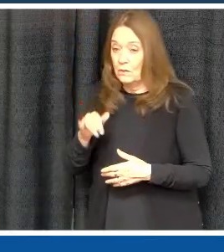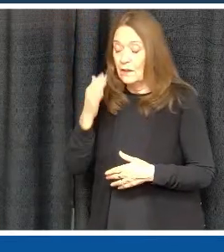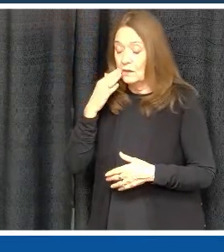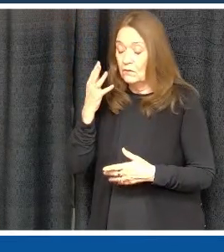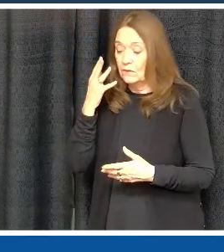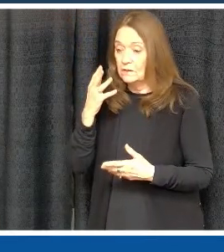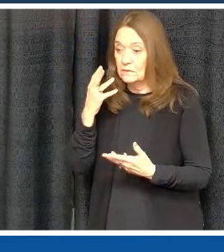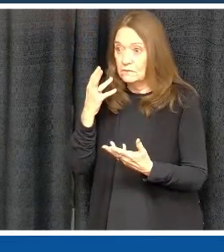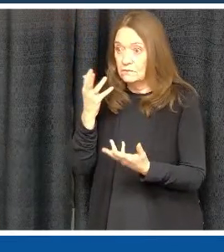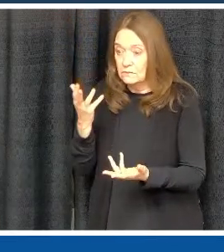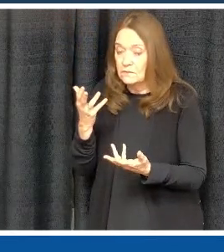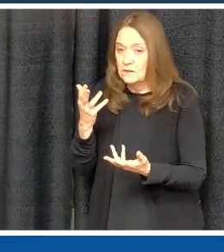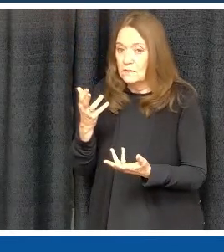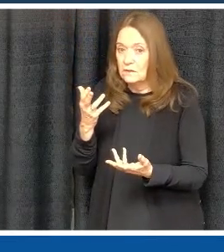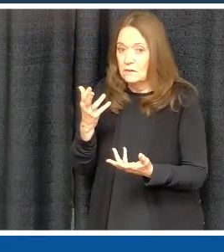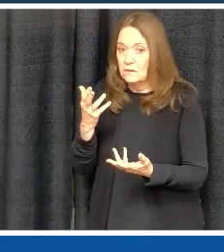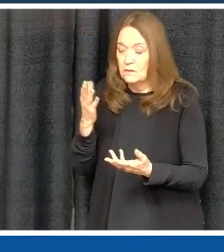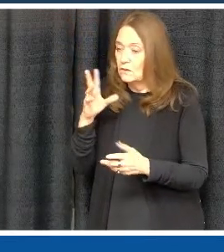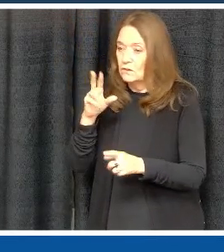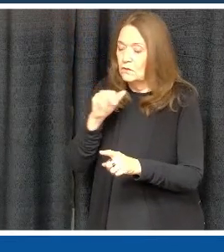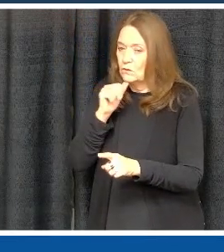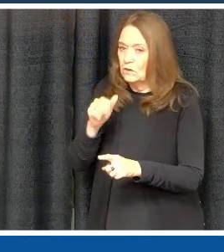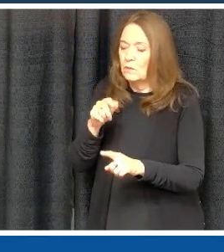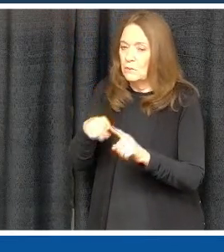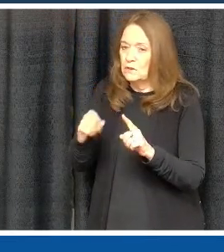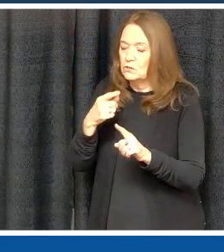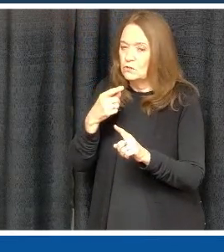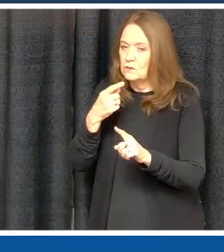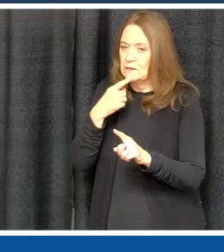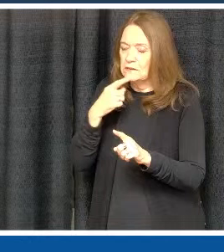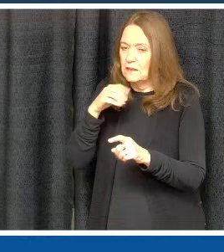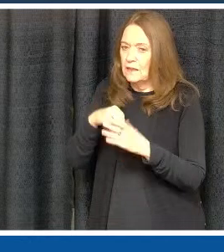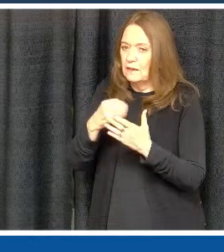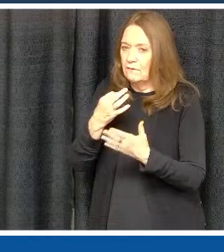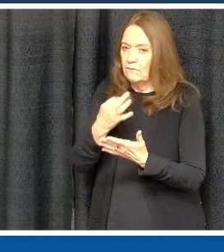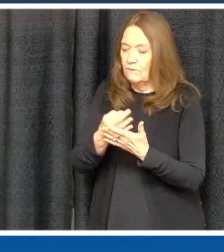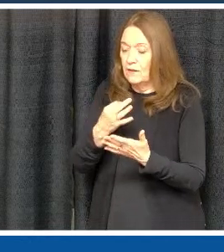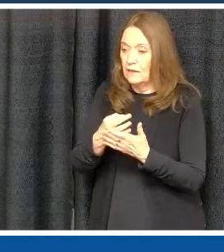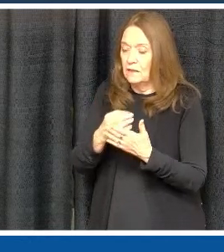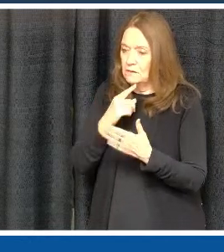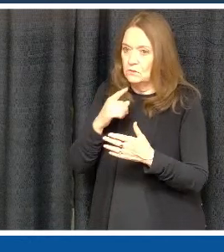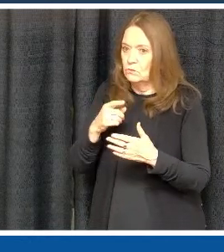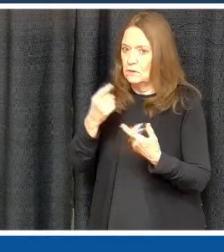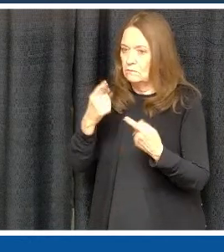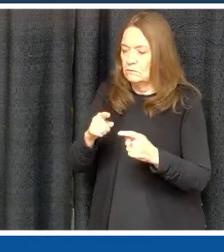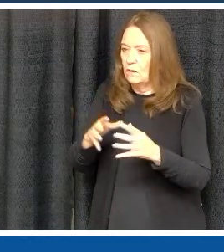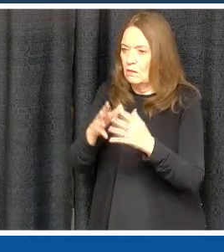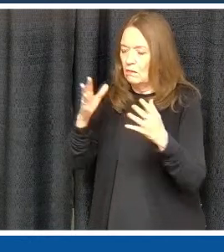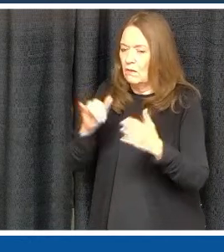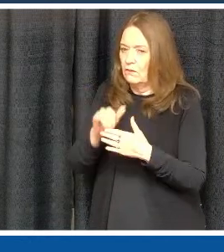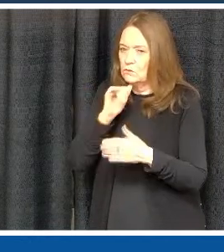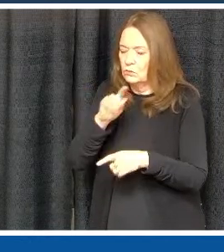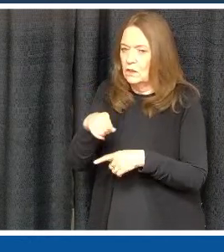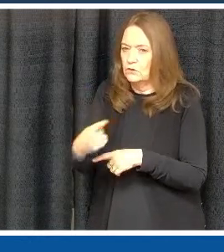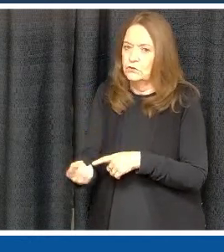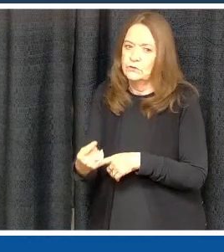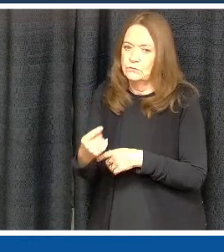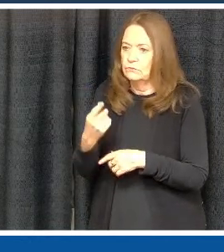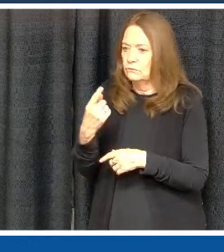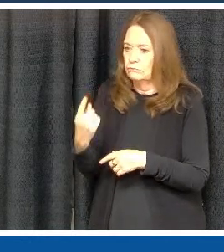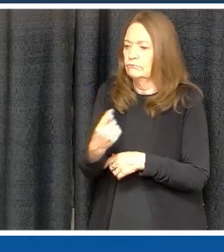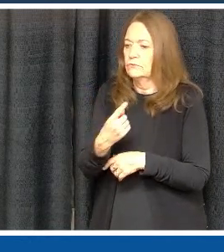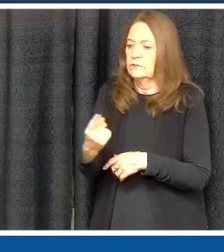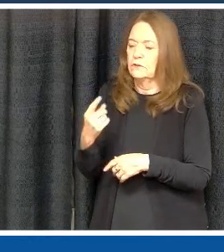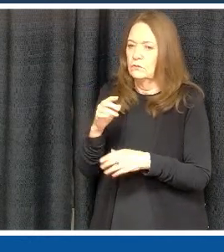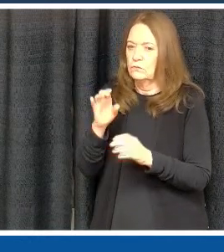as I you didn't take a stated in picture of yours. finance. No, you did not. But you did state in finance, it was pretty prevalent throughout. Those weren't just, singular images.